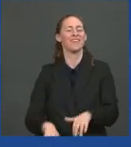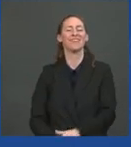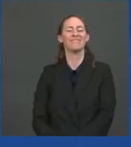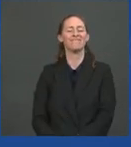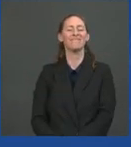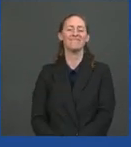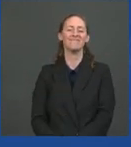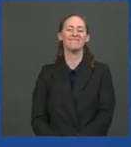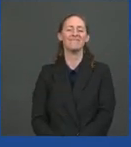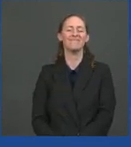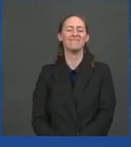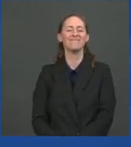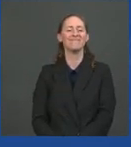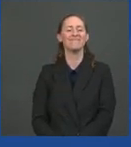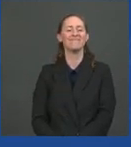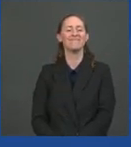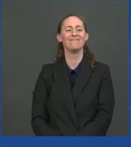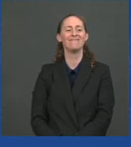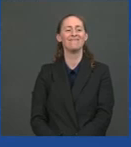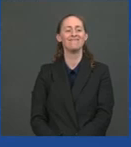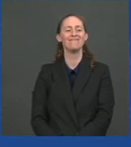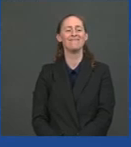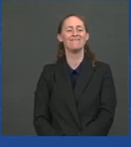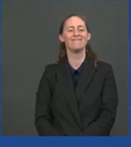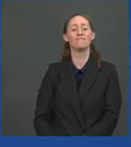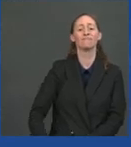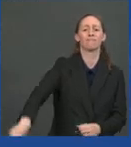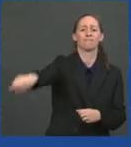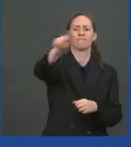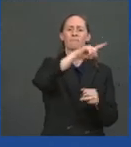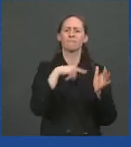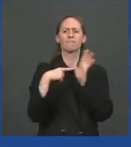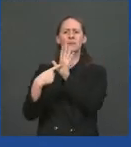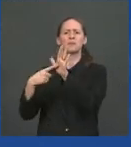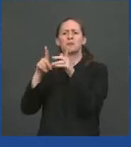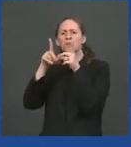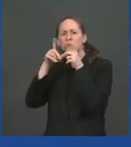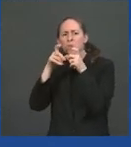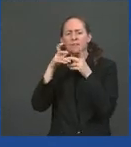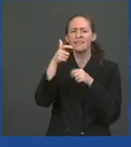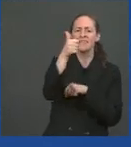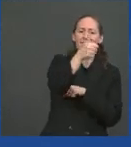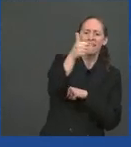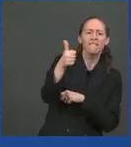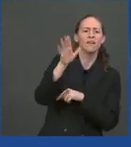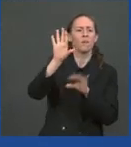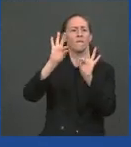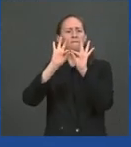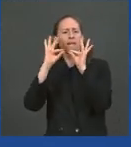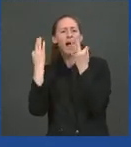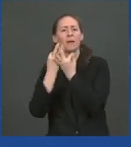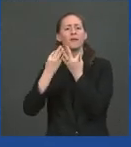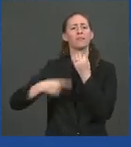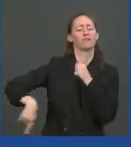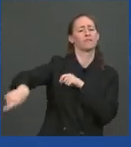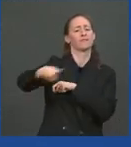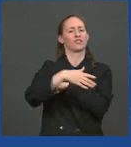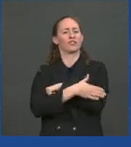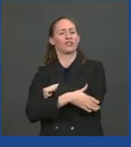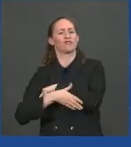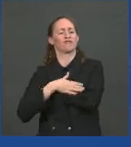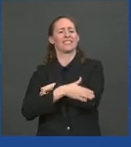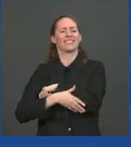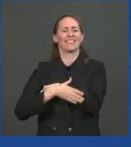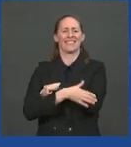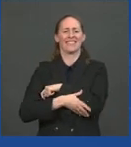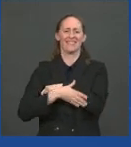You represented yourselves and your families, your organizations, and a great American city by staying true to who you are. You